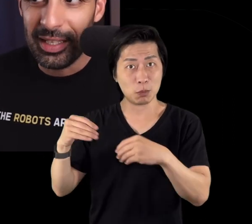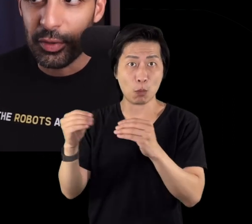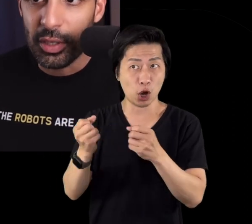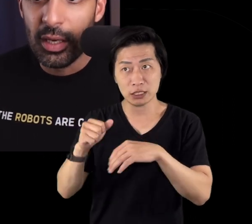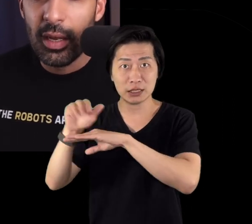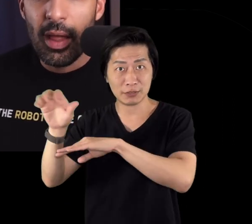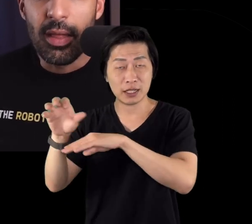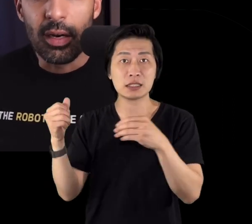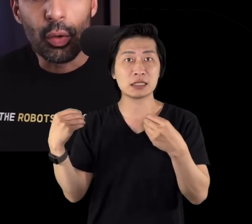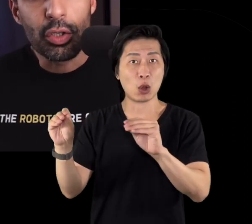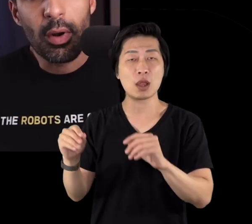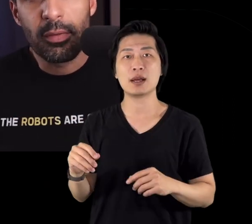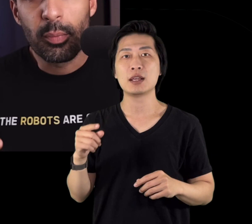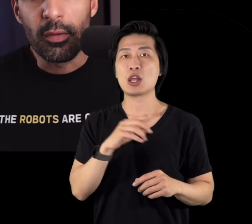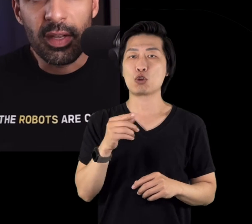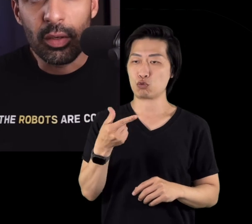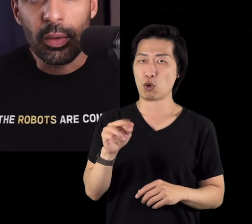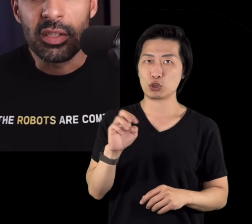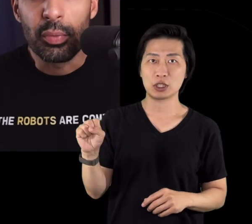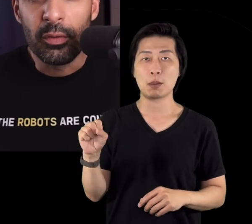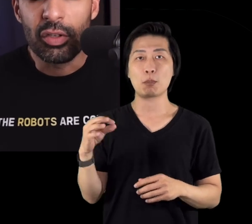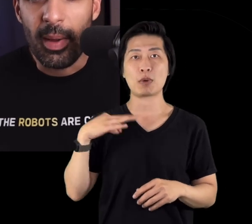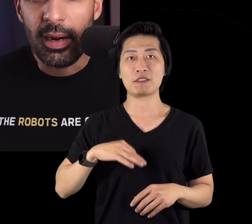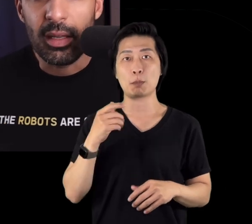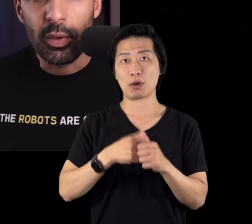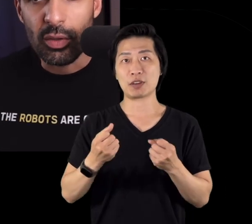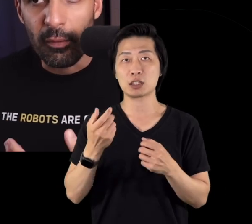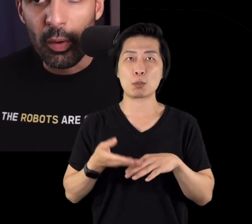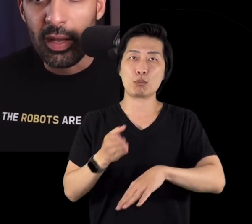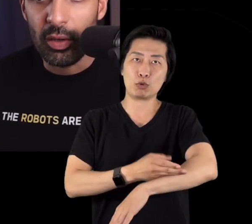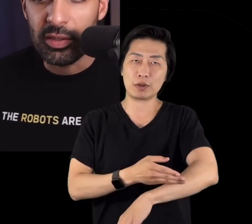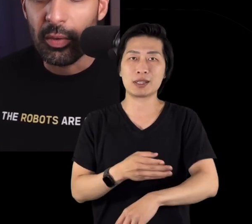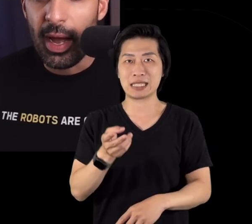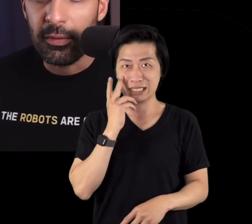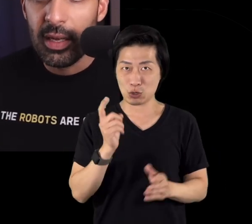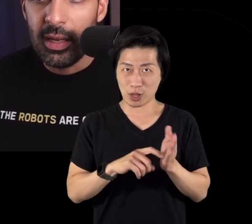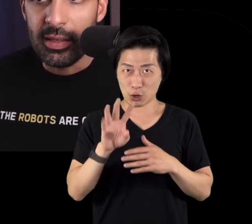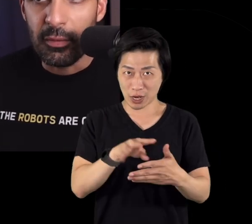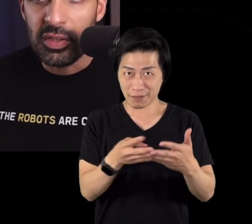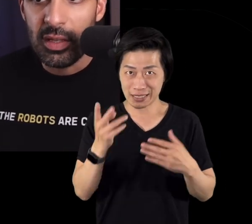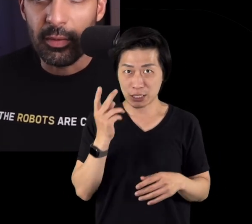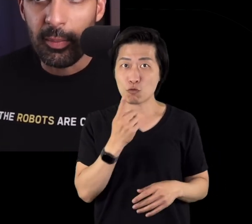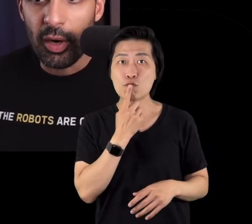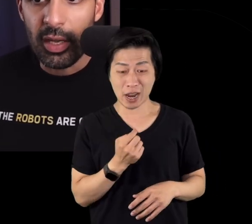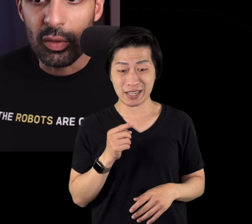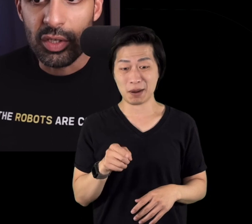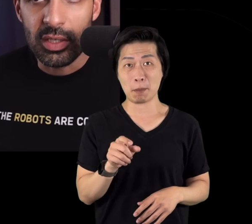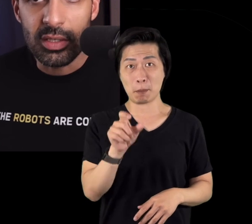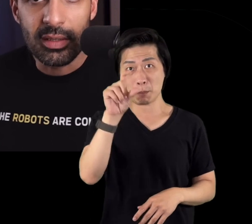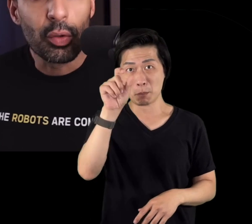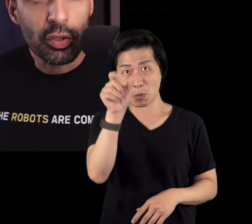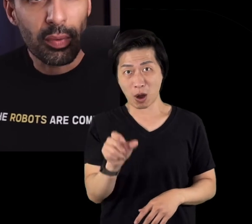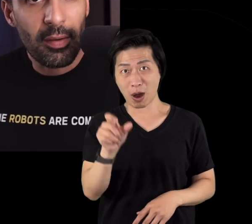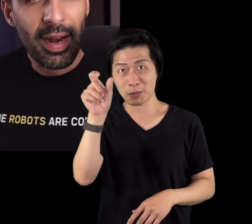are delivered, their gross profit per vehicle is improving dramatically. And what's of note here on this graph is if you see the red bar here, which